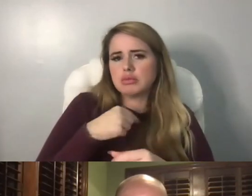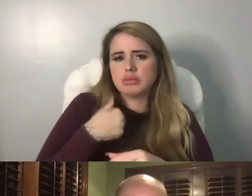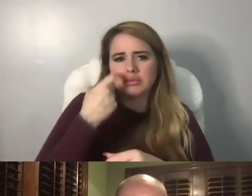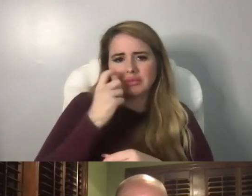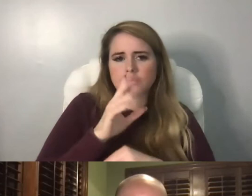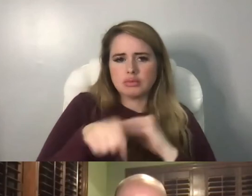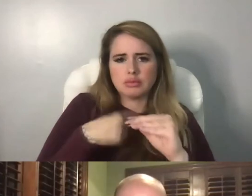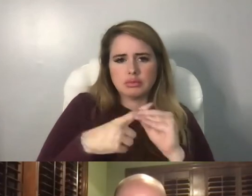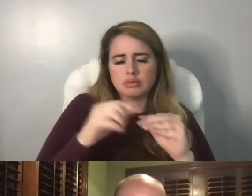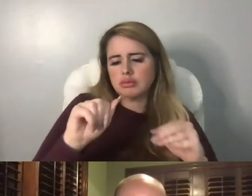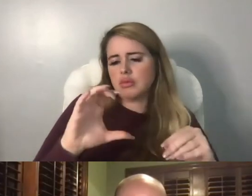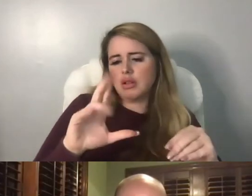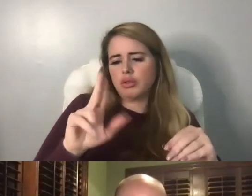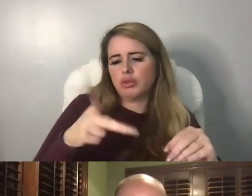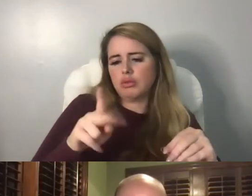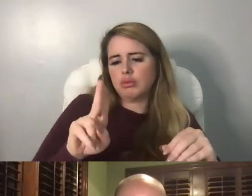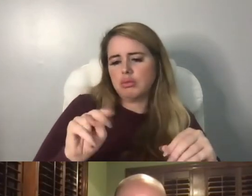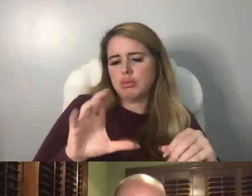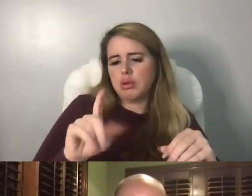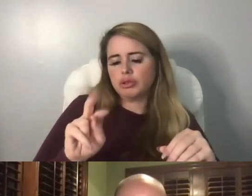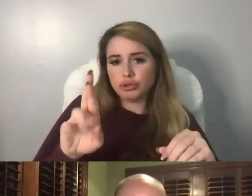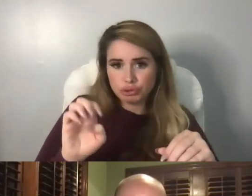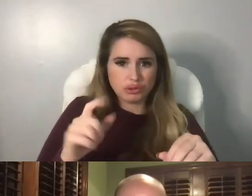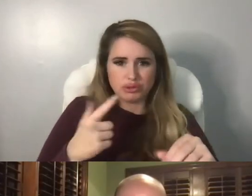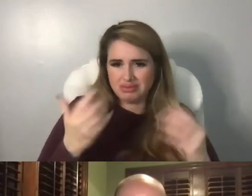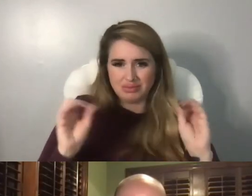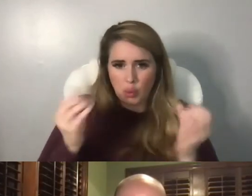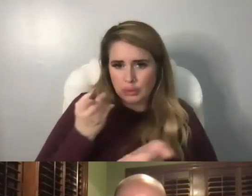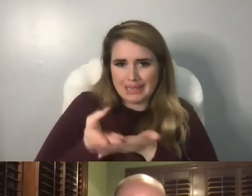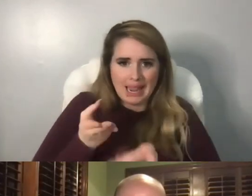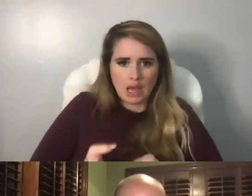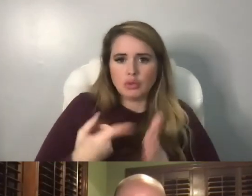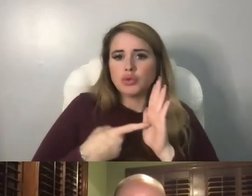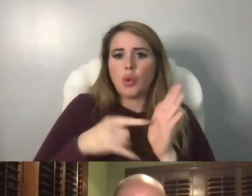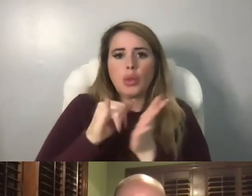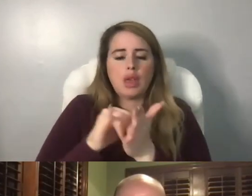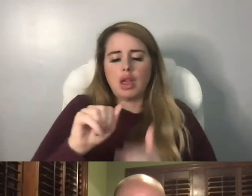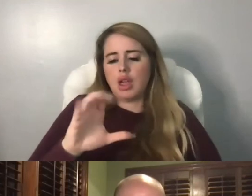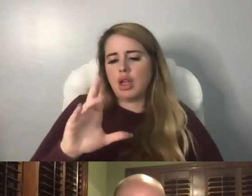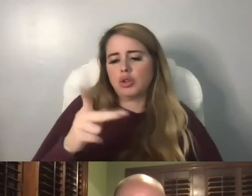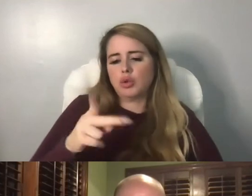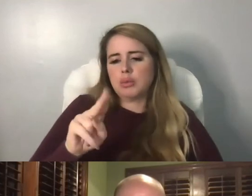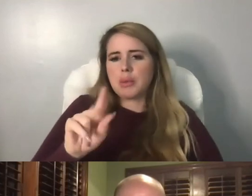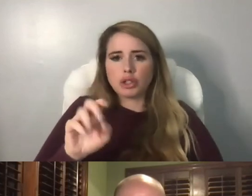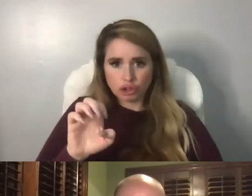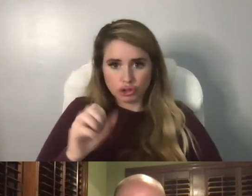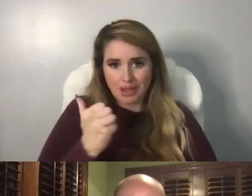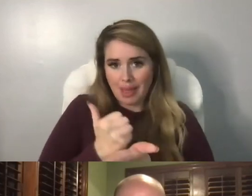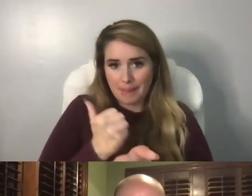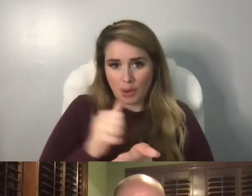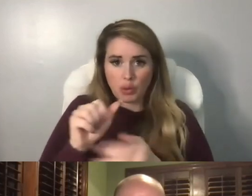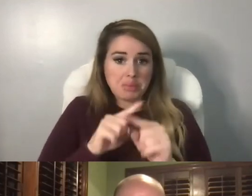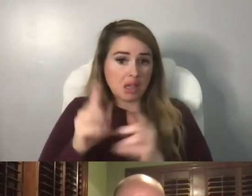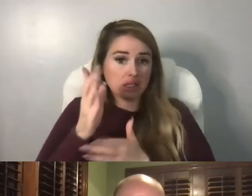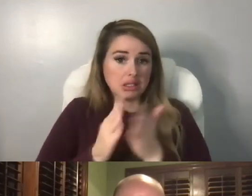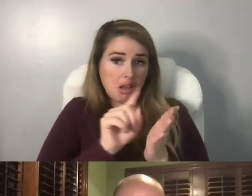about acupuncture, that there's no data that shows that it helps with arthritis, but I have a few patients